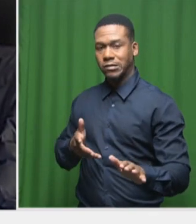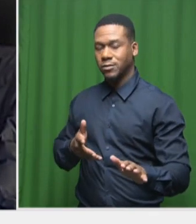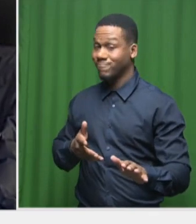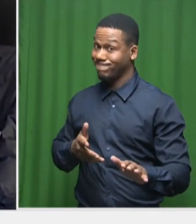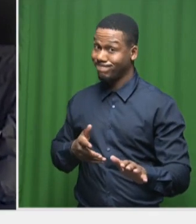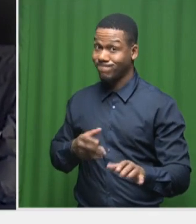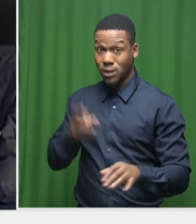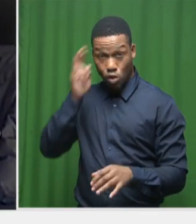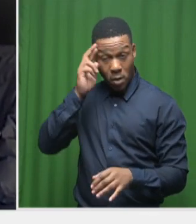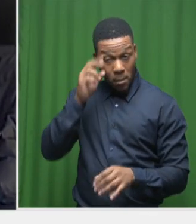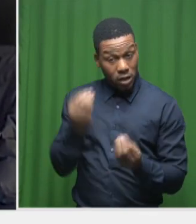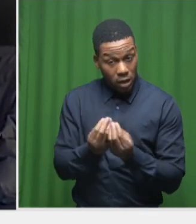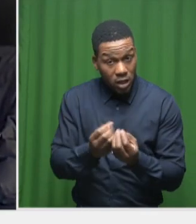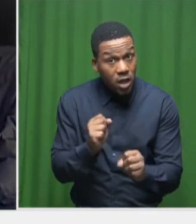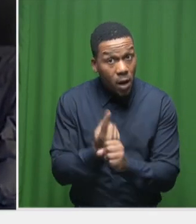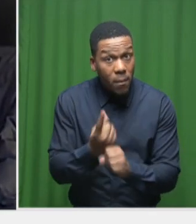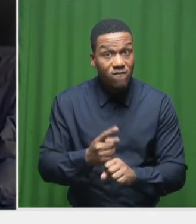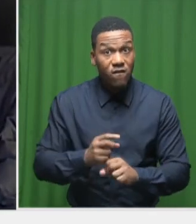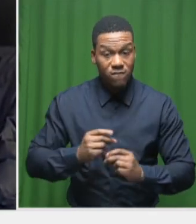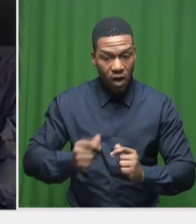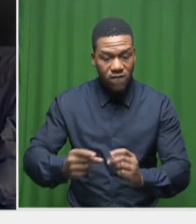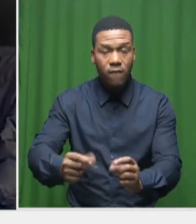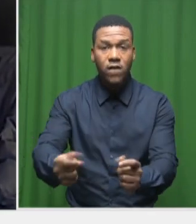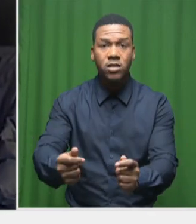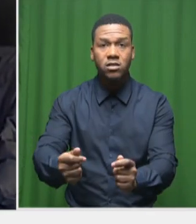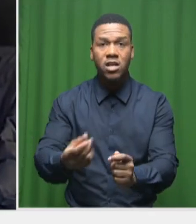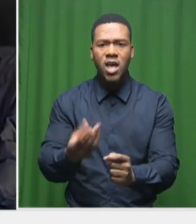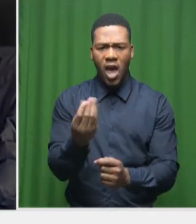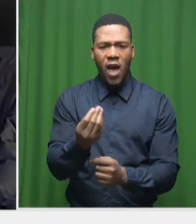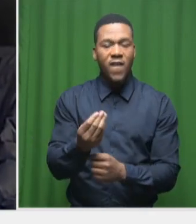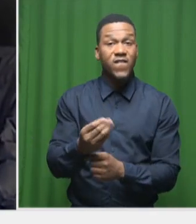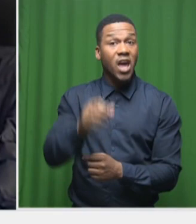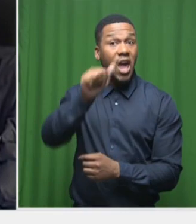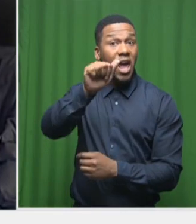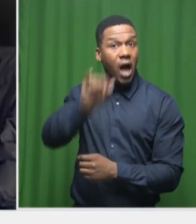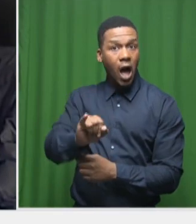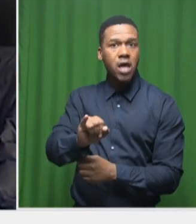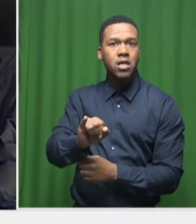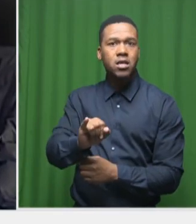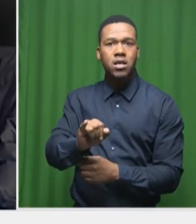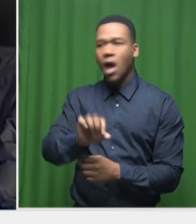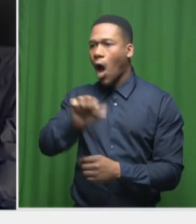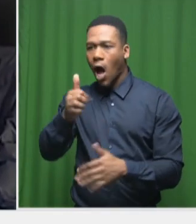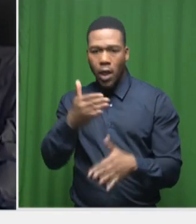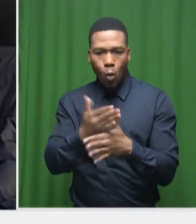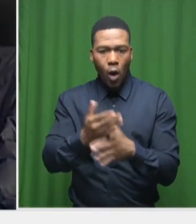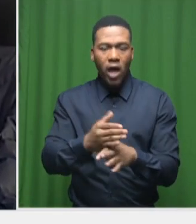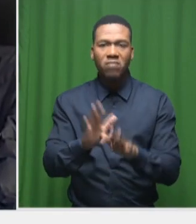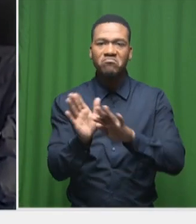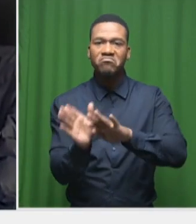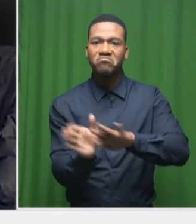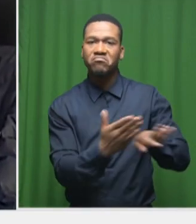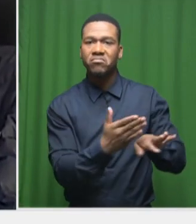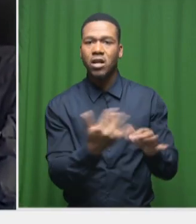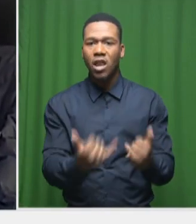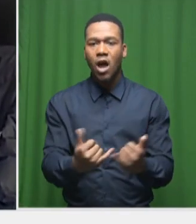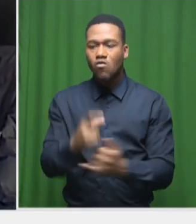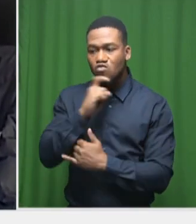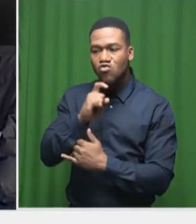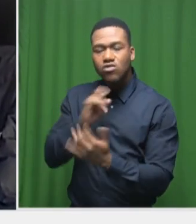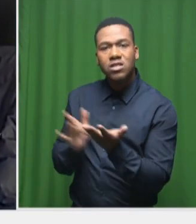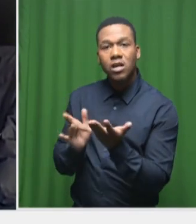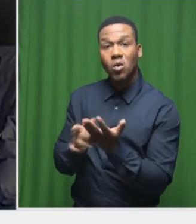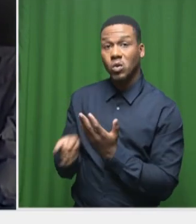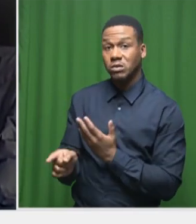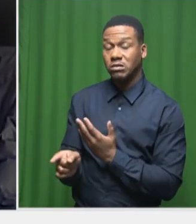fast that we've got AI, we've got jobs that are becoming redundant when we look at the development of technology, and this is something I'm